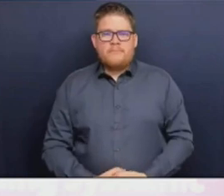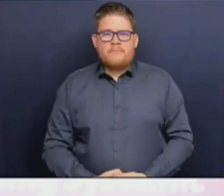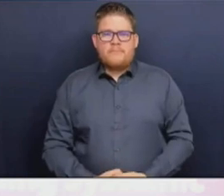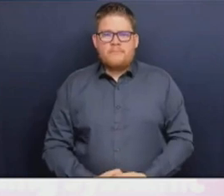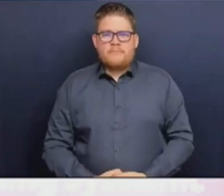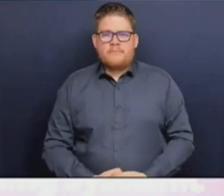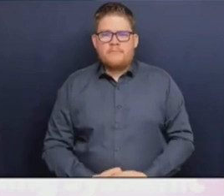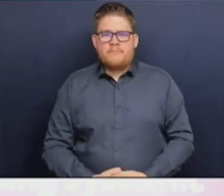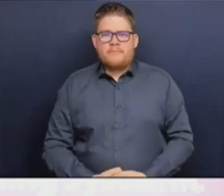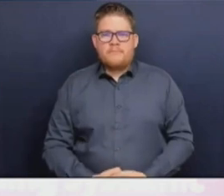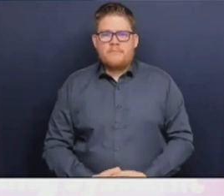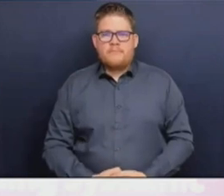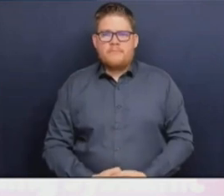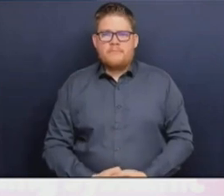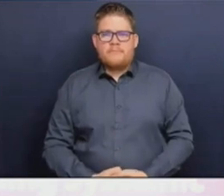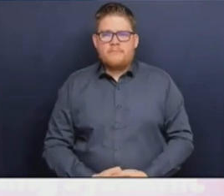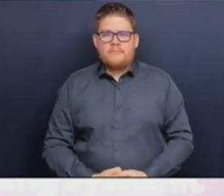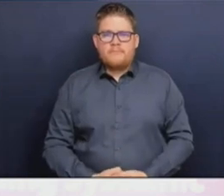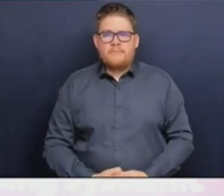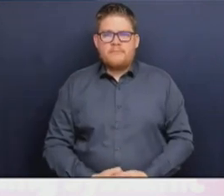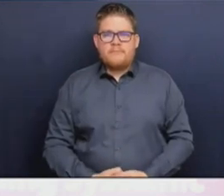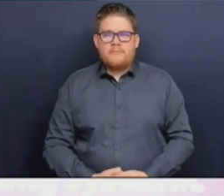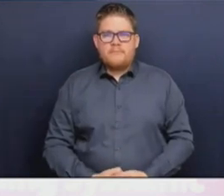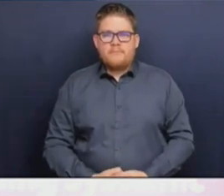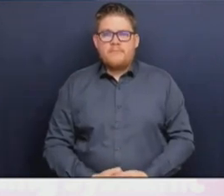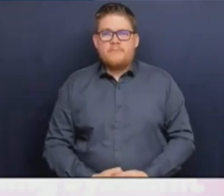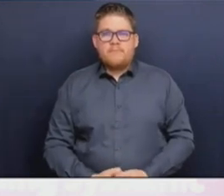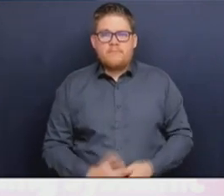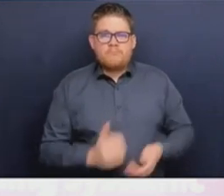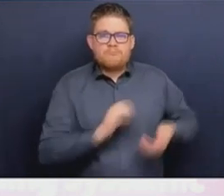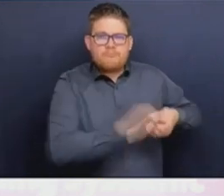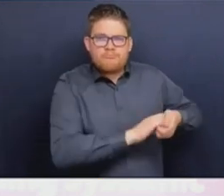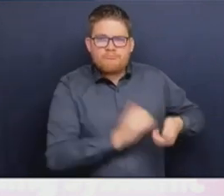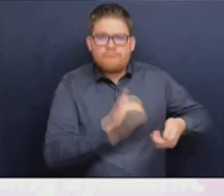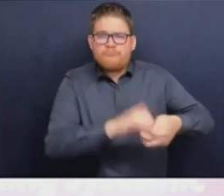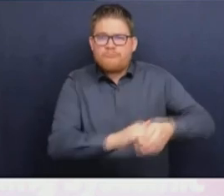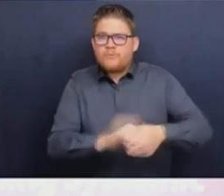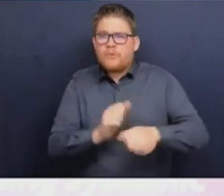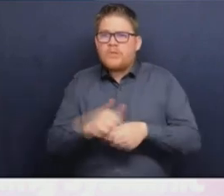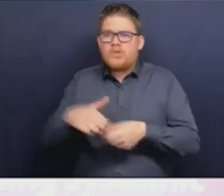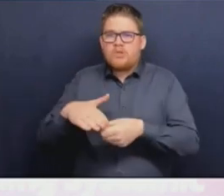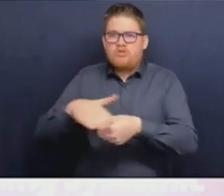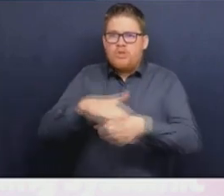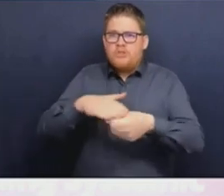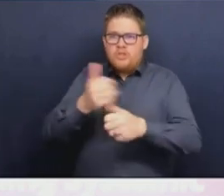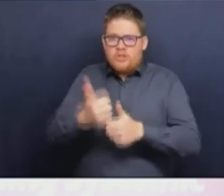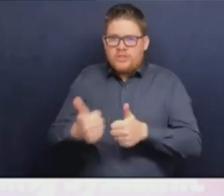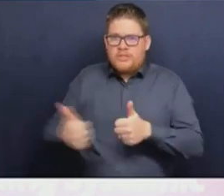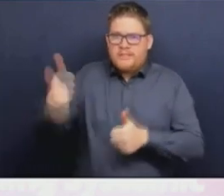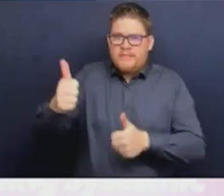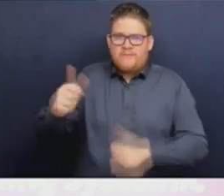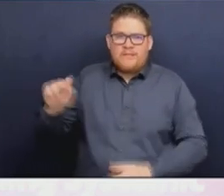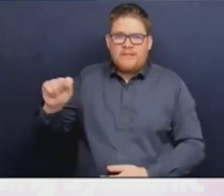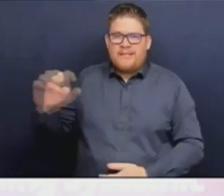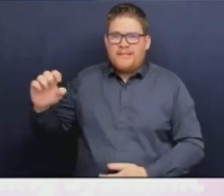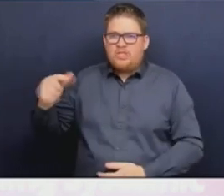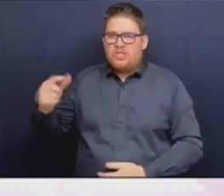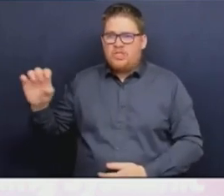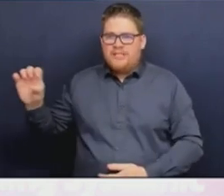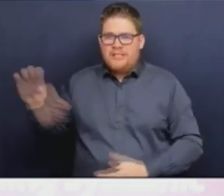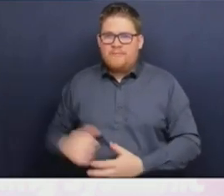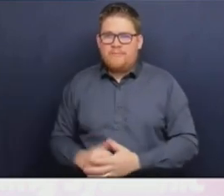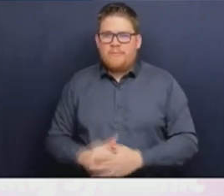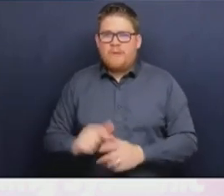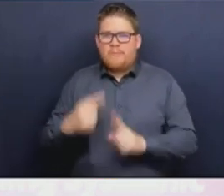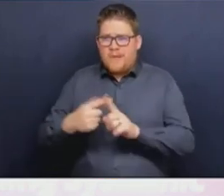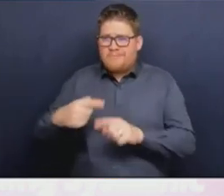Working with Regional Chief Teegee and Robert Phillip from the First Nations Summit, and indeed all of the Leadership Council,